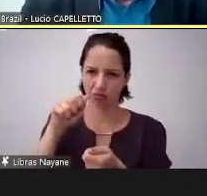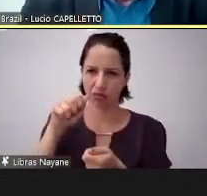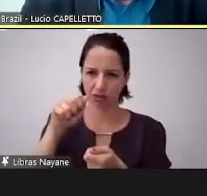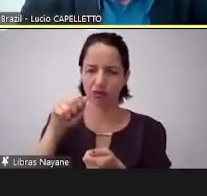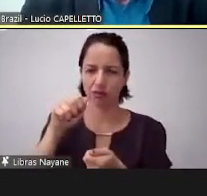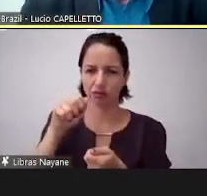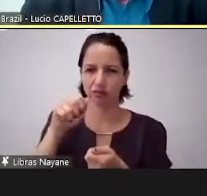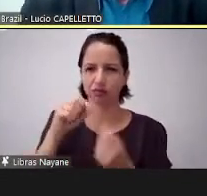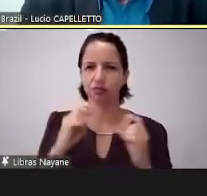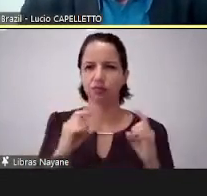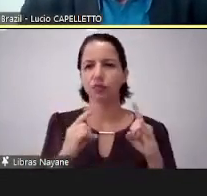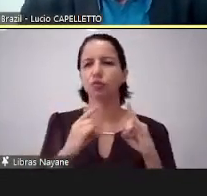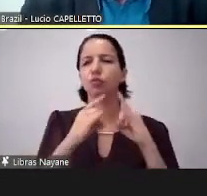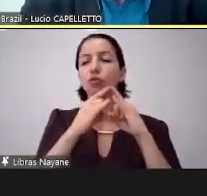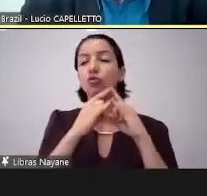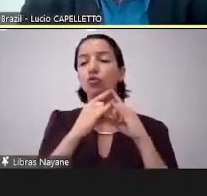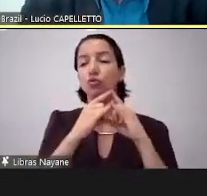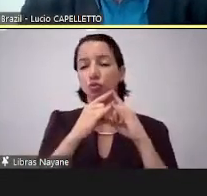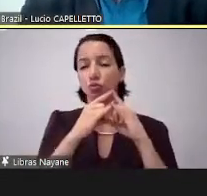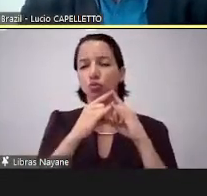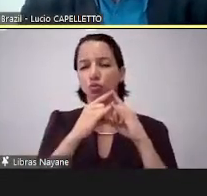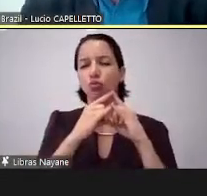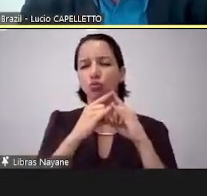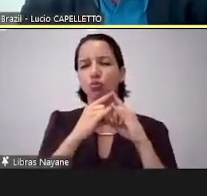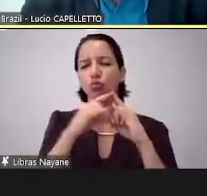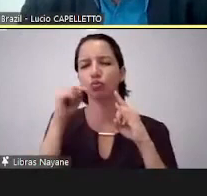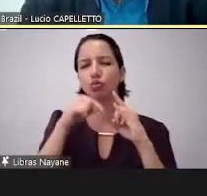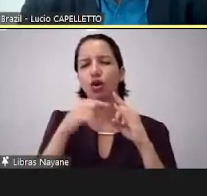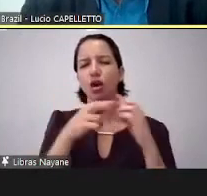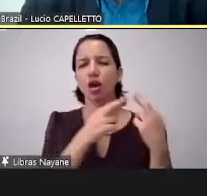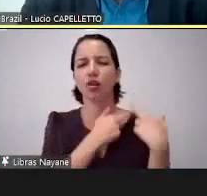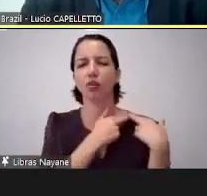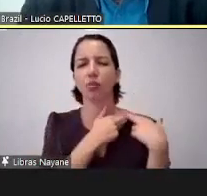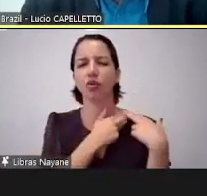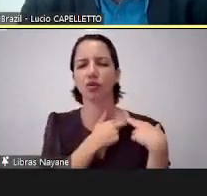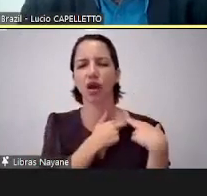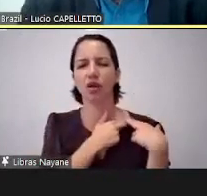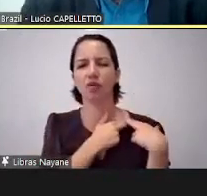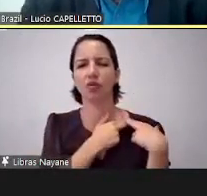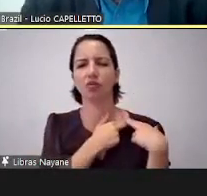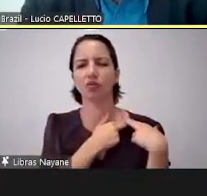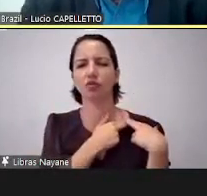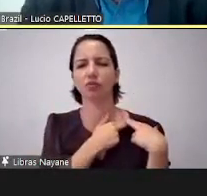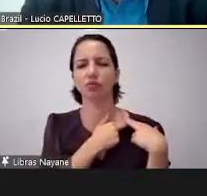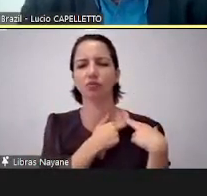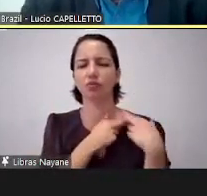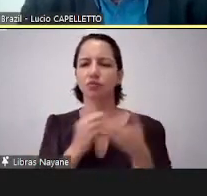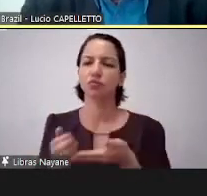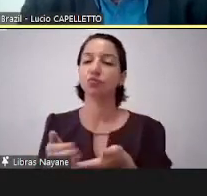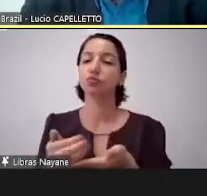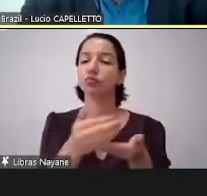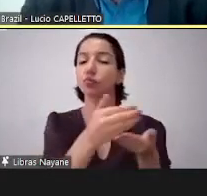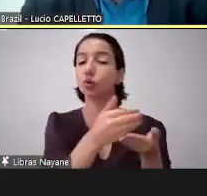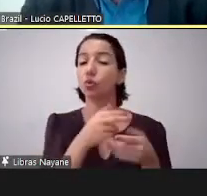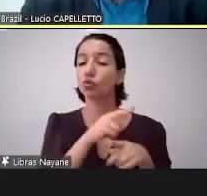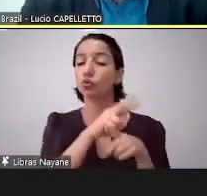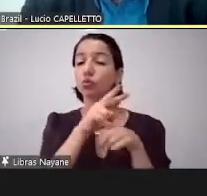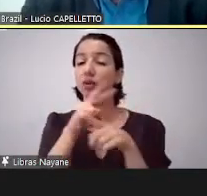speaking, with the institute that the institution that gathers